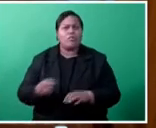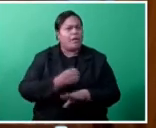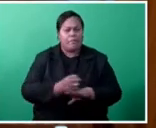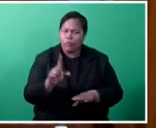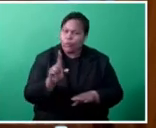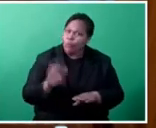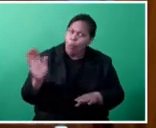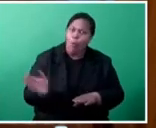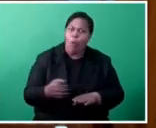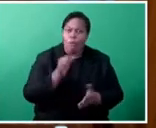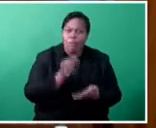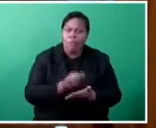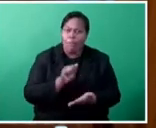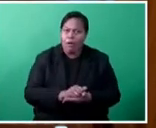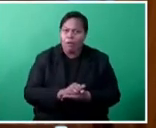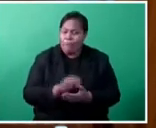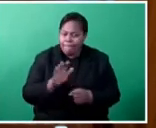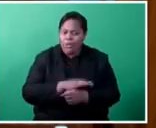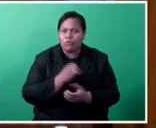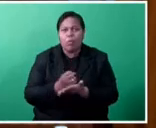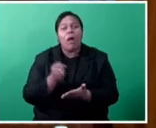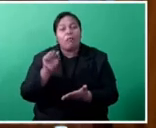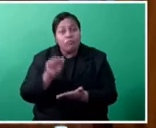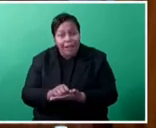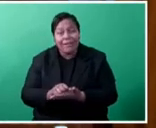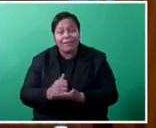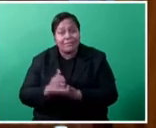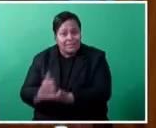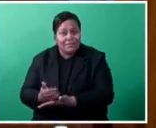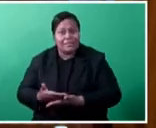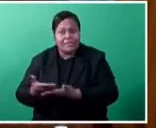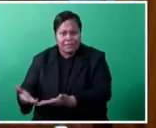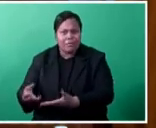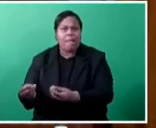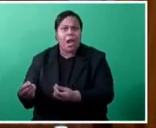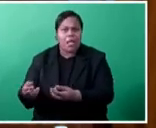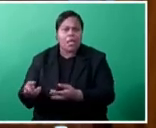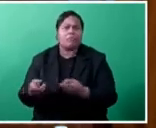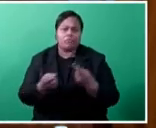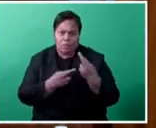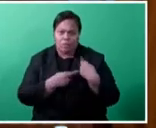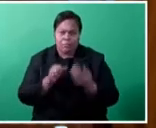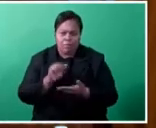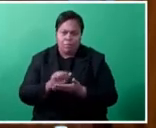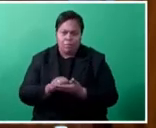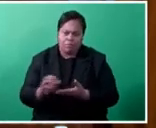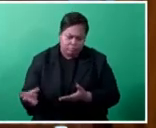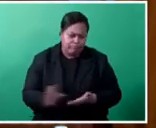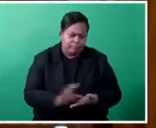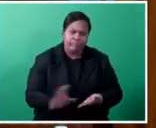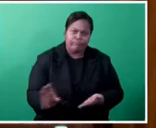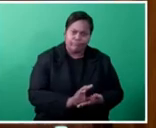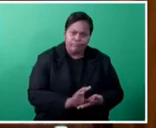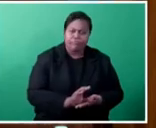is received and the right assistance is given to ensure money is responsibly invested. The Ministry successfully coordinated a